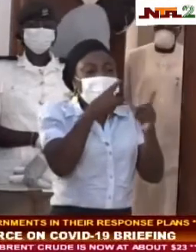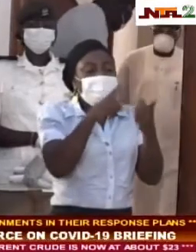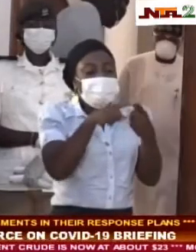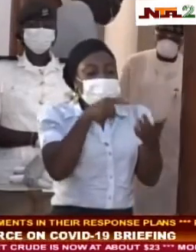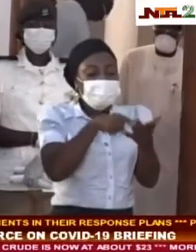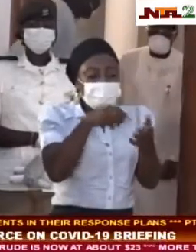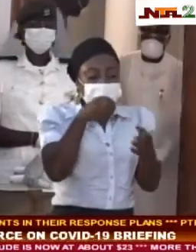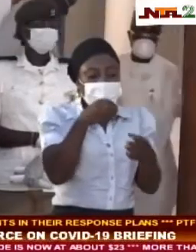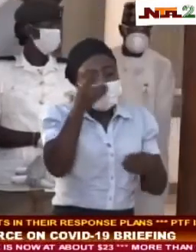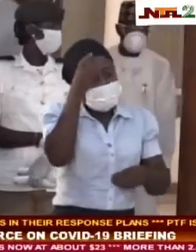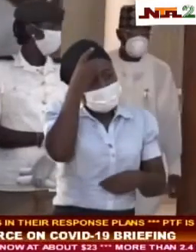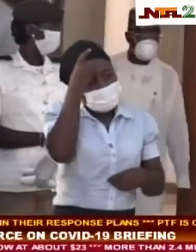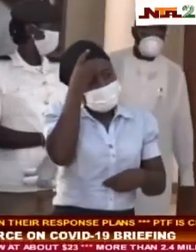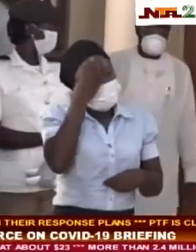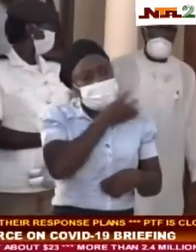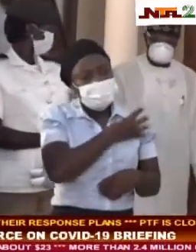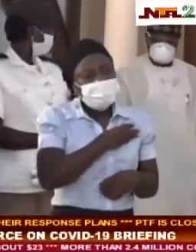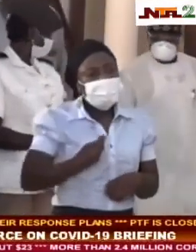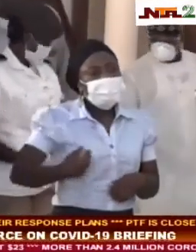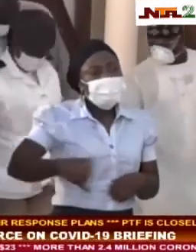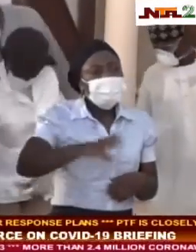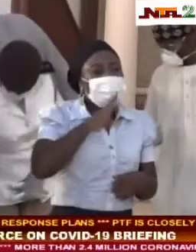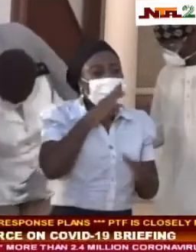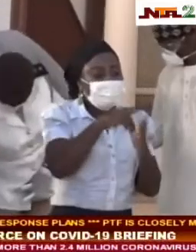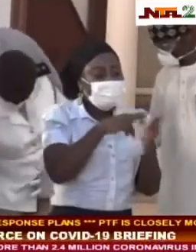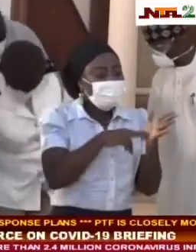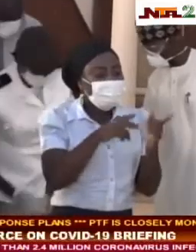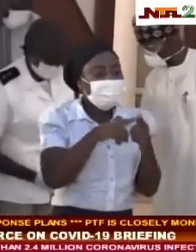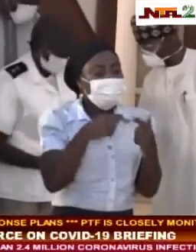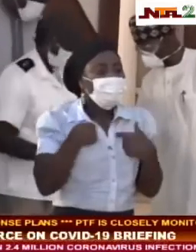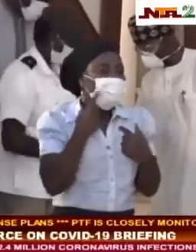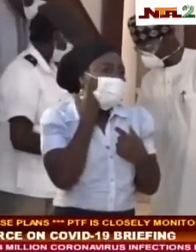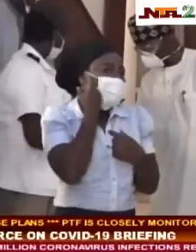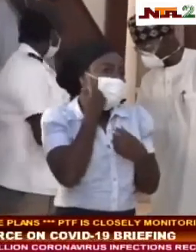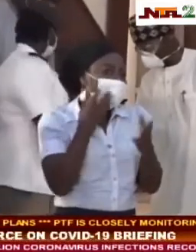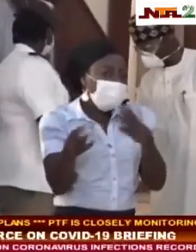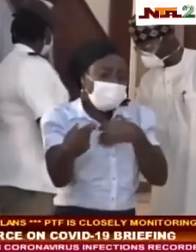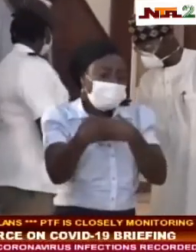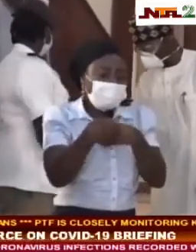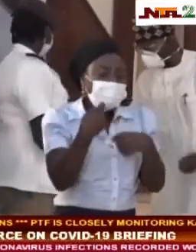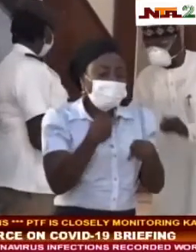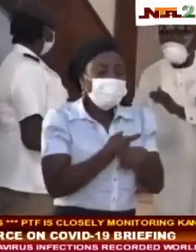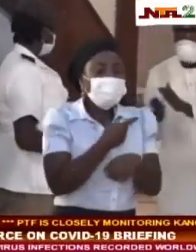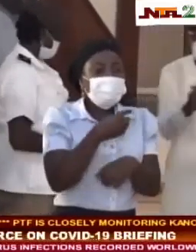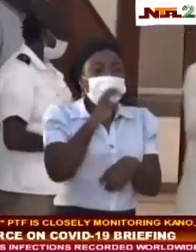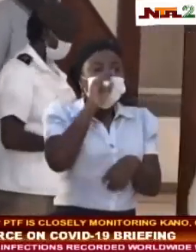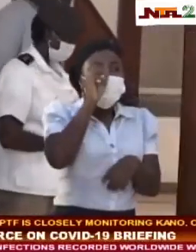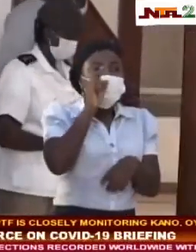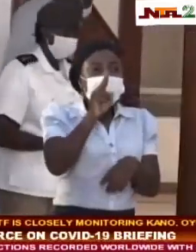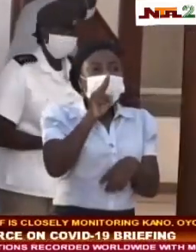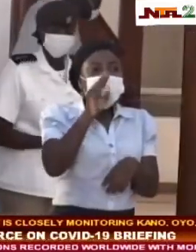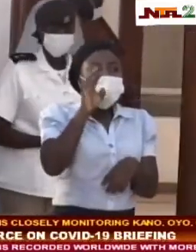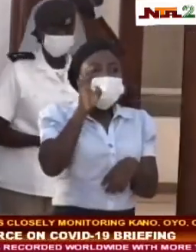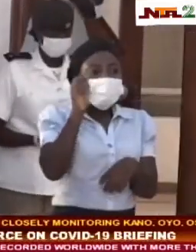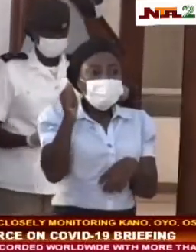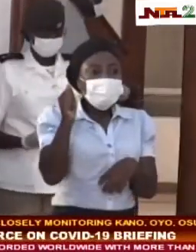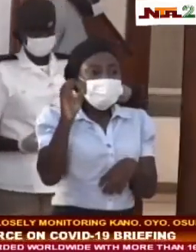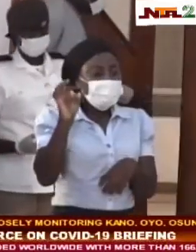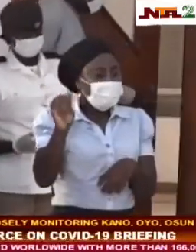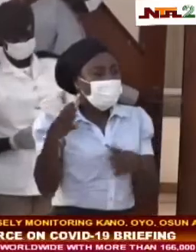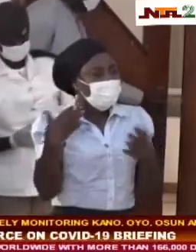COVID-19, and they were reported to have recently returned from UAE. The question is,